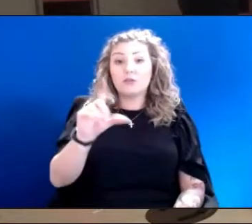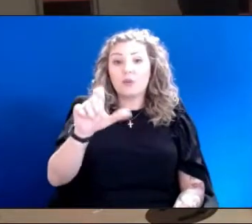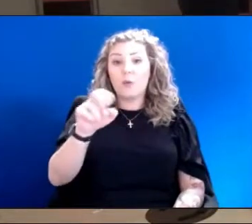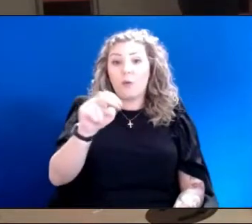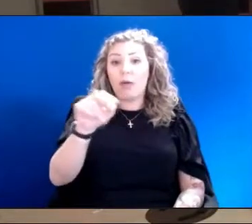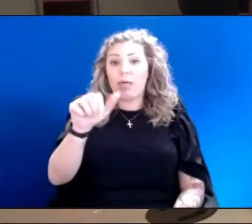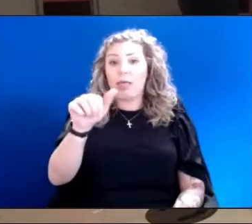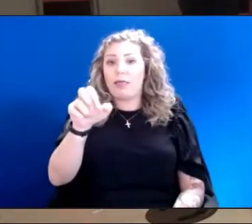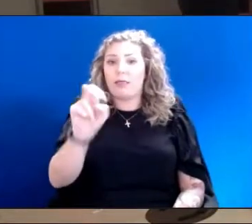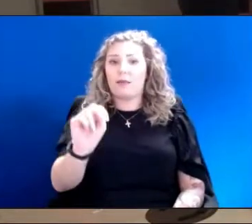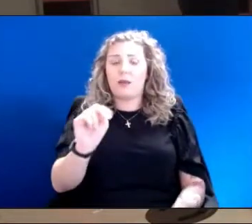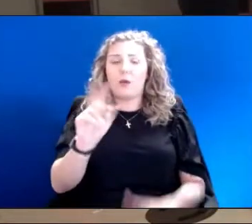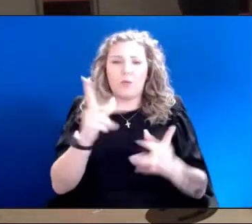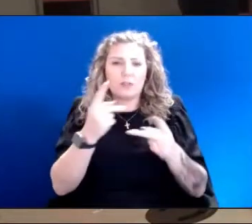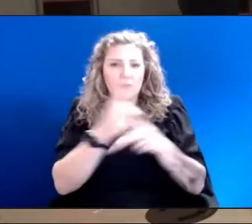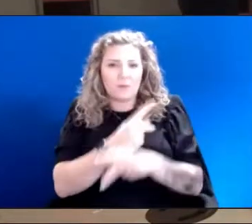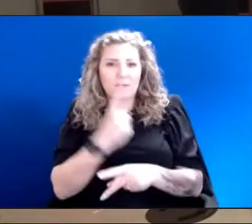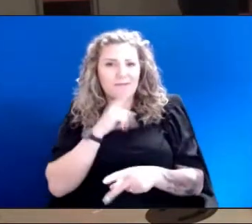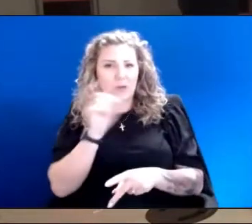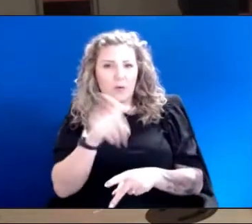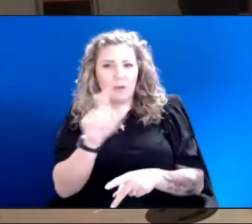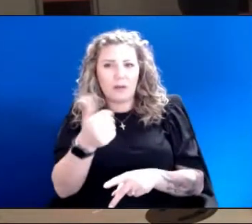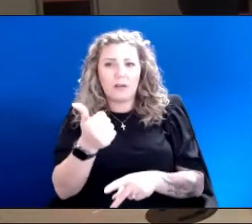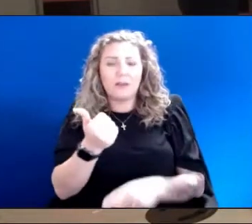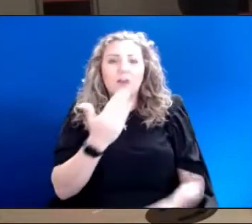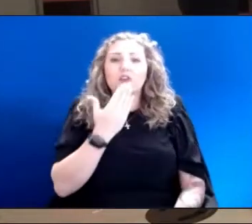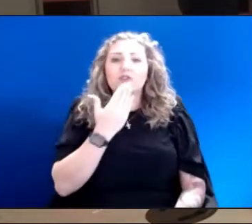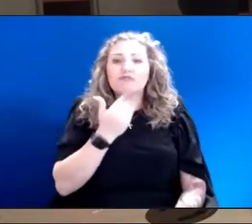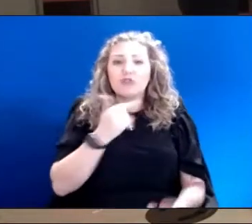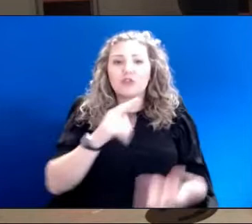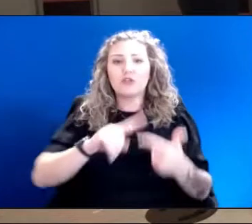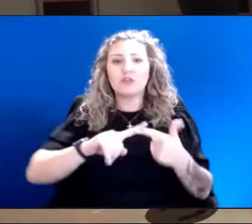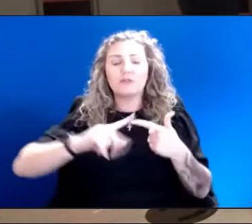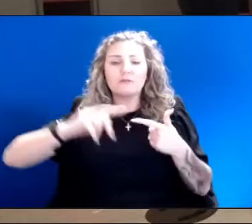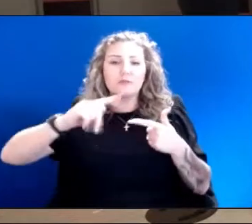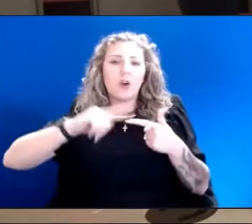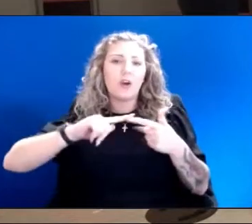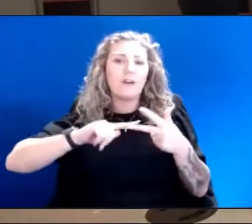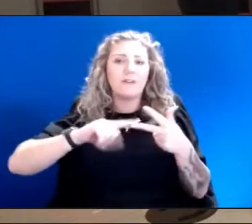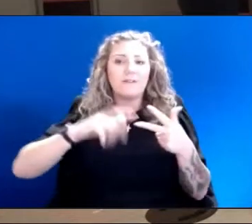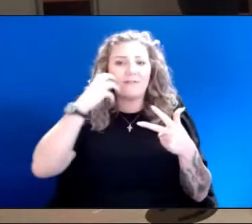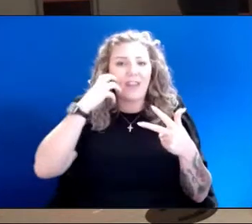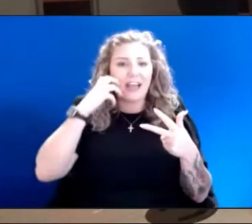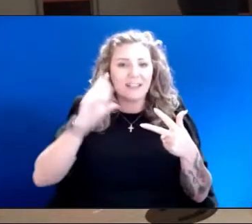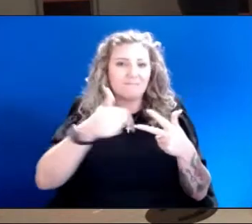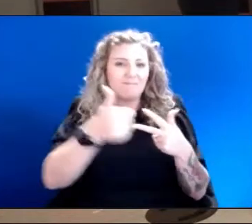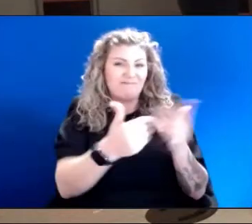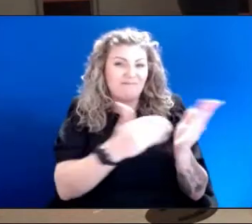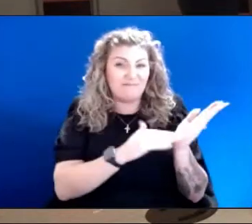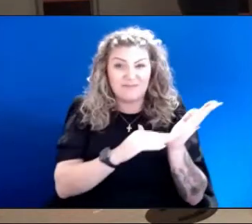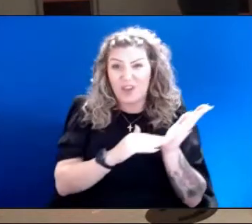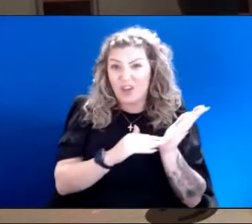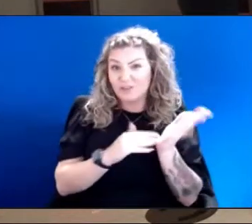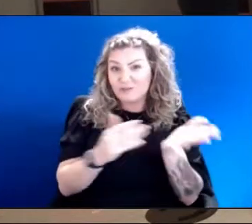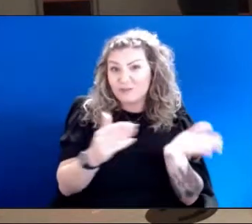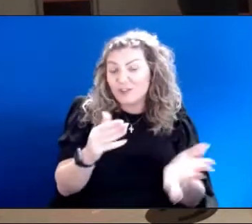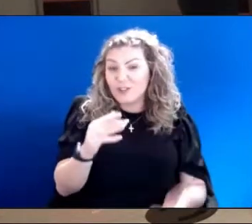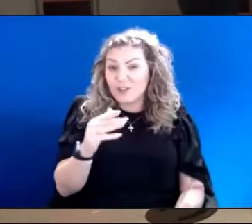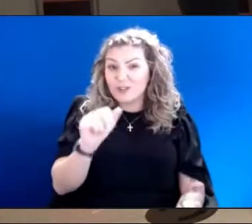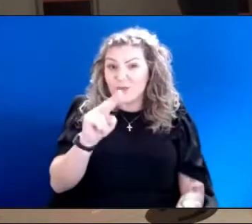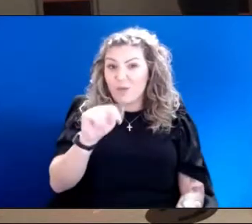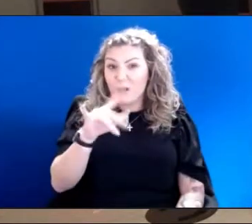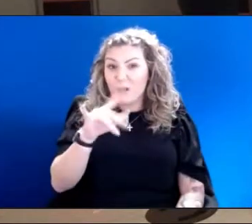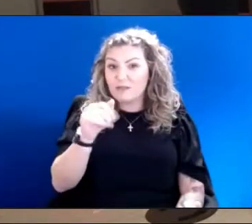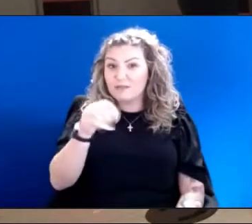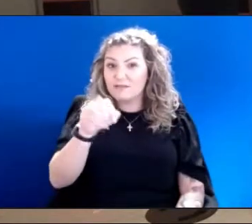What's worse? And I've gotten this question from other people. Sugar, salt, or fat? I'll go to Dr. Noelenik. Which one is more triggering, sugar, salt, or fat?